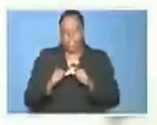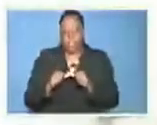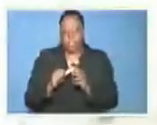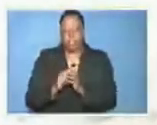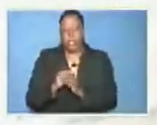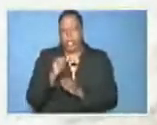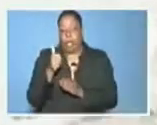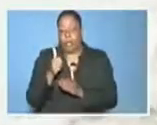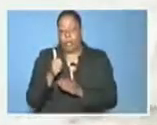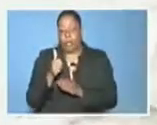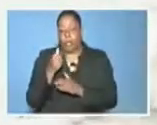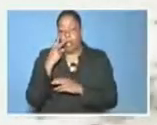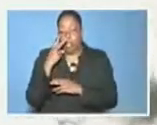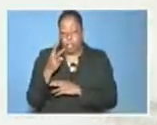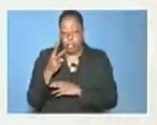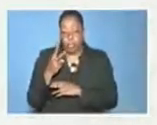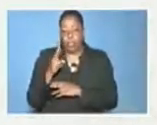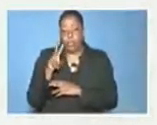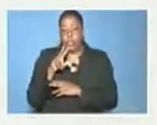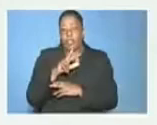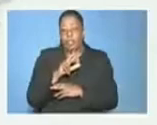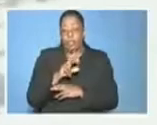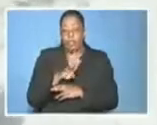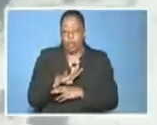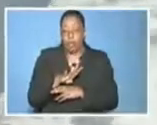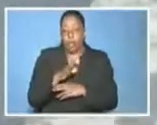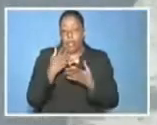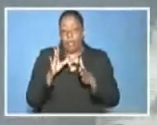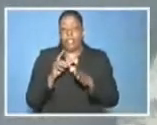2024 completion date. Desmond Saunders, ZNS Network News.